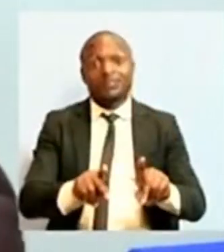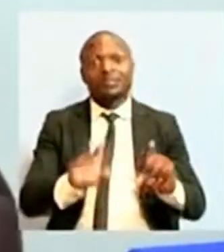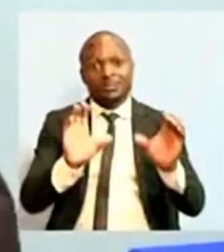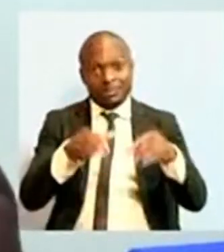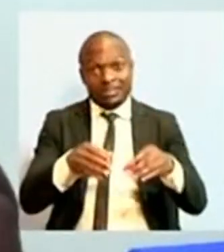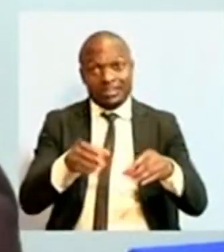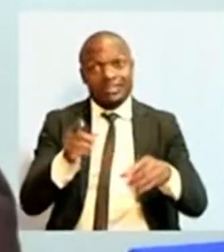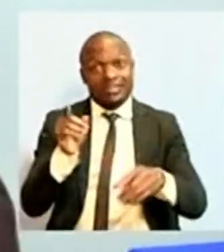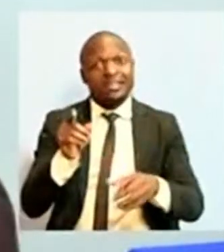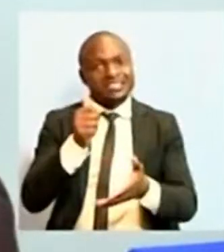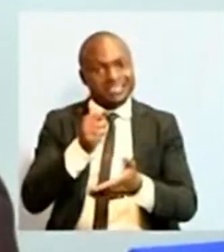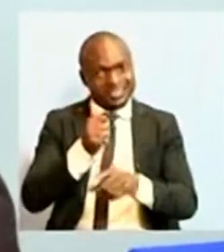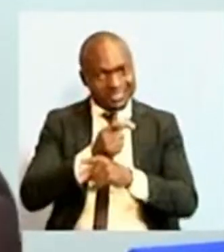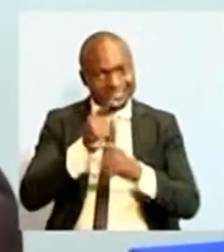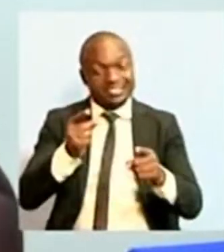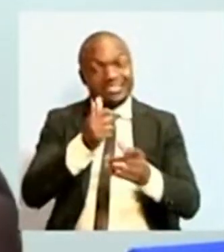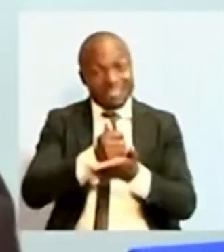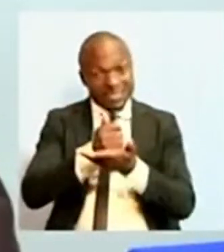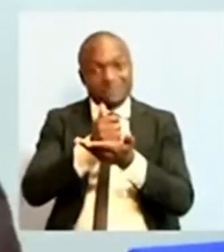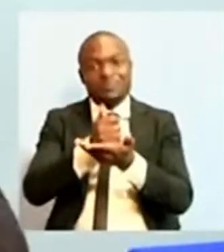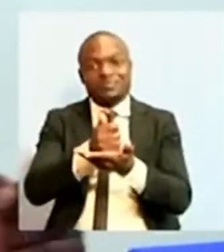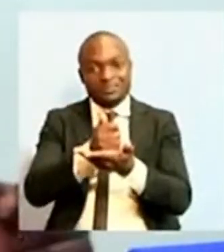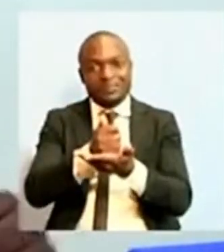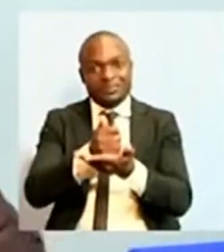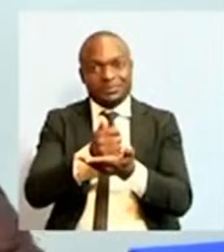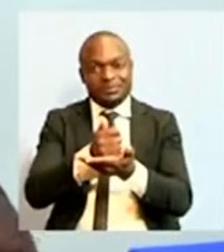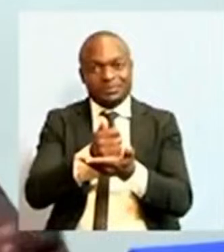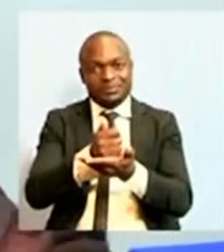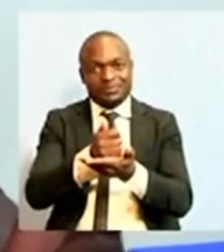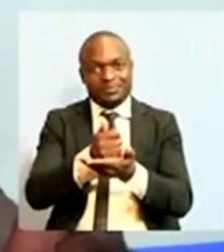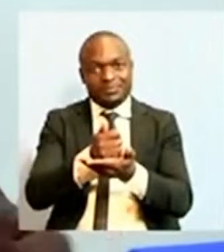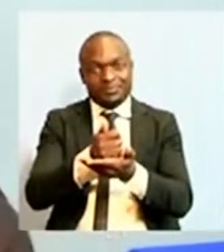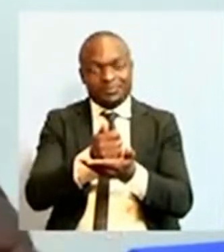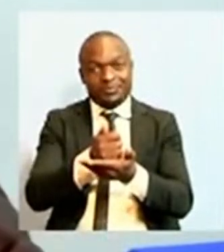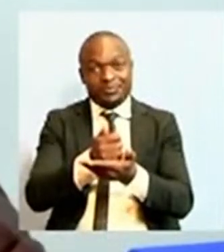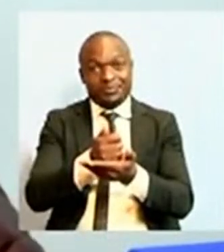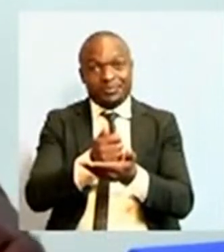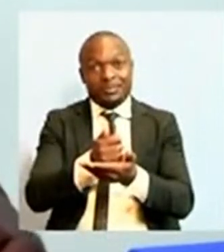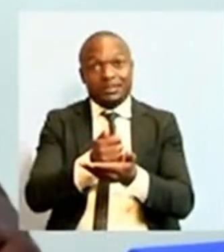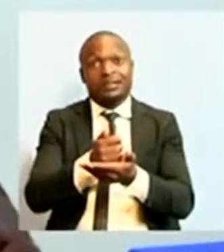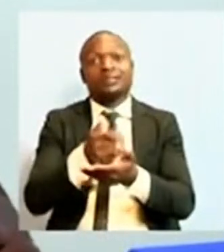sitting in the big shoes as a privilege for this session.